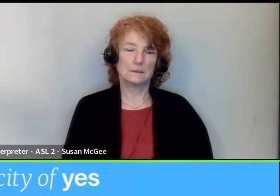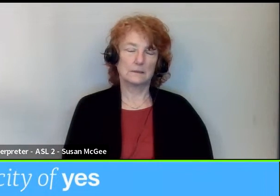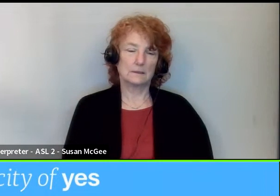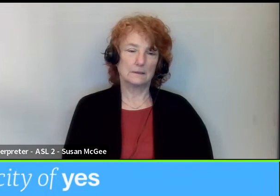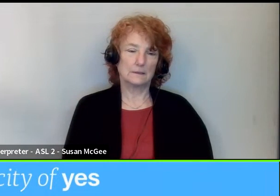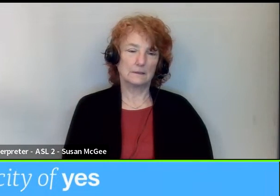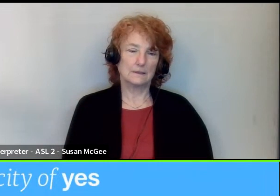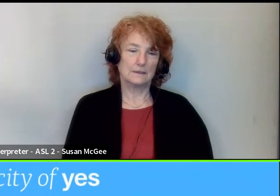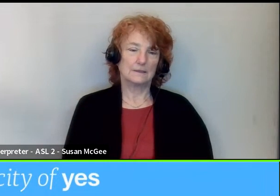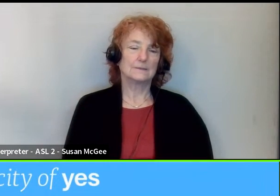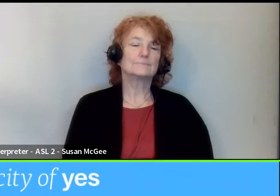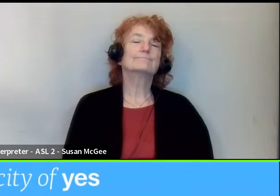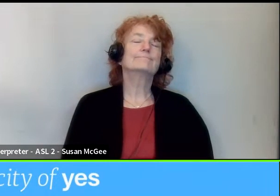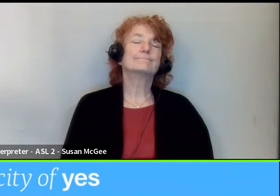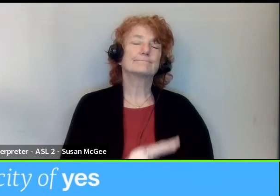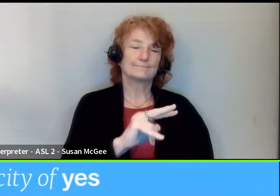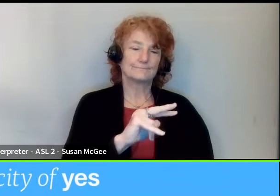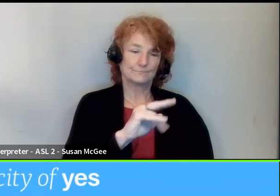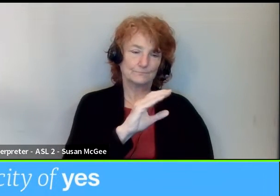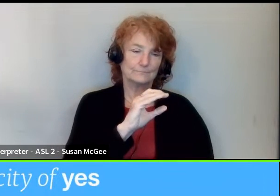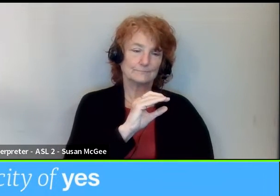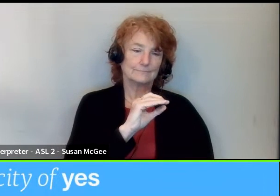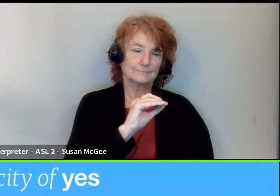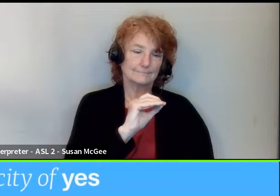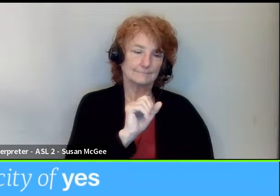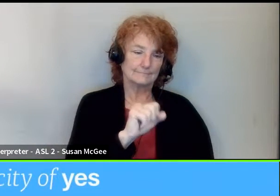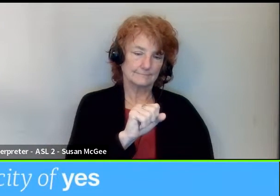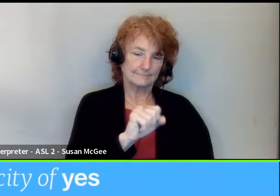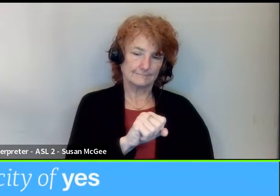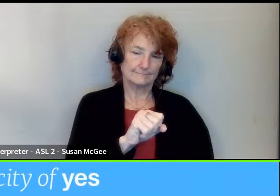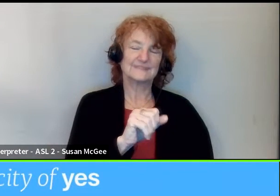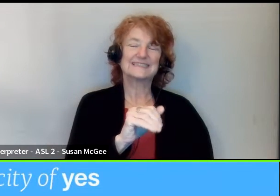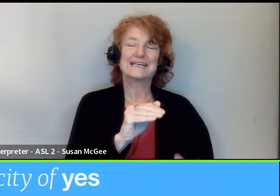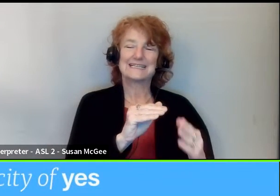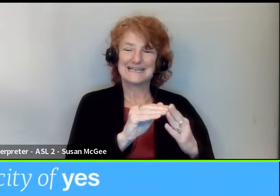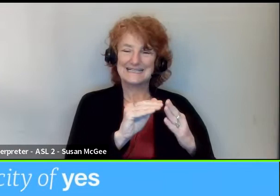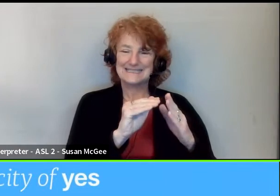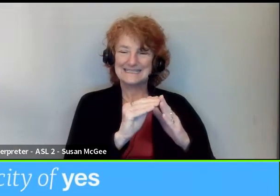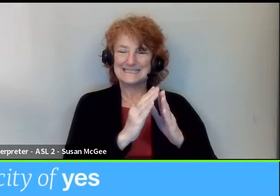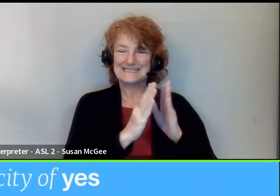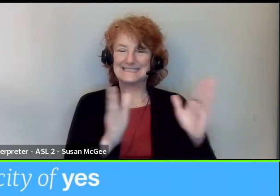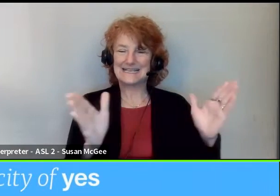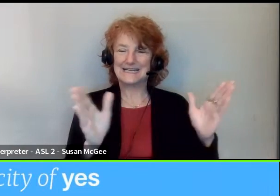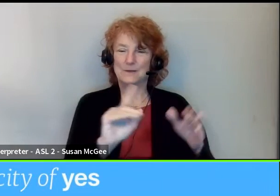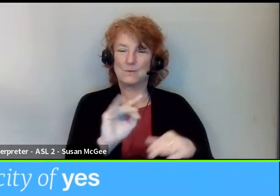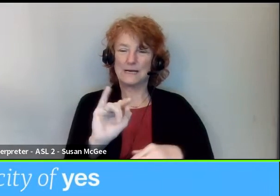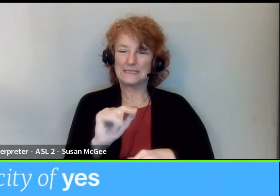Yeah, so this is a citywide zoning text amendment. And what zoning